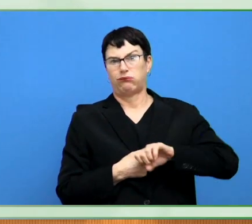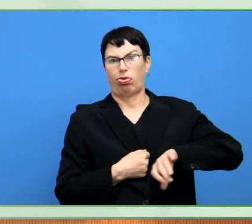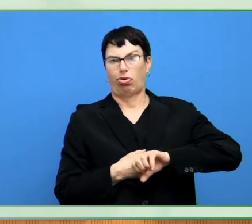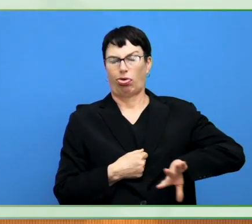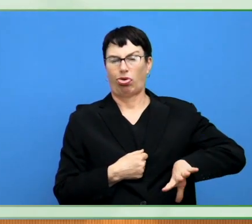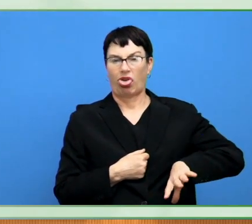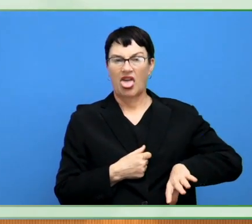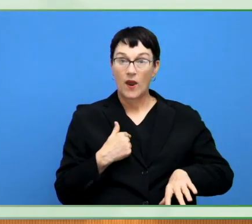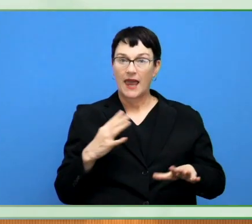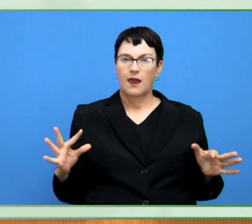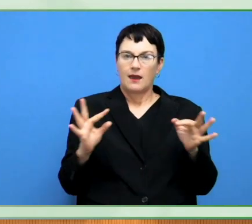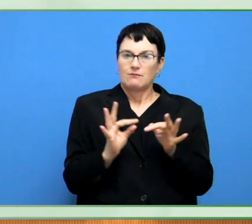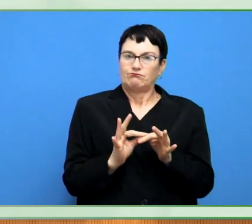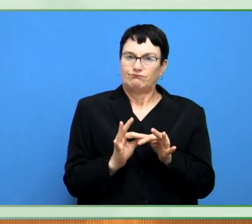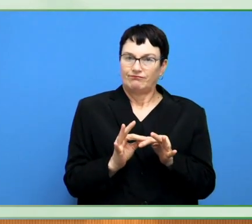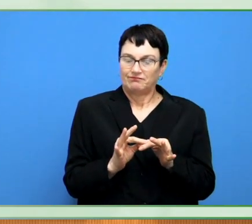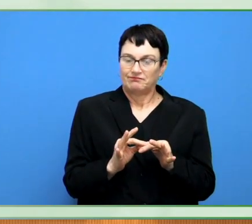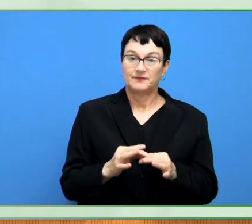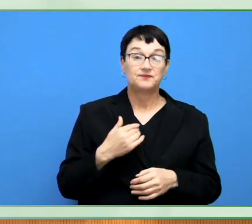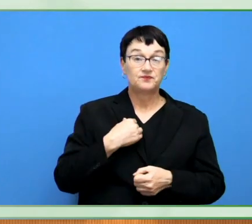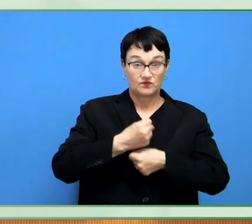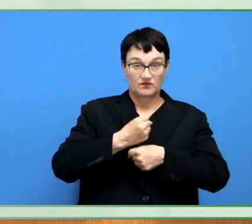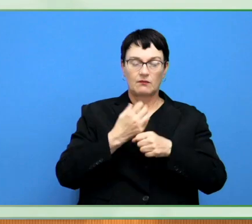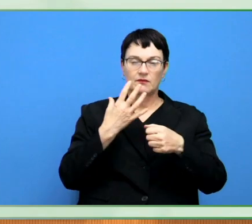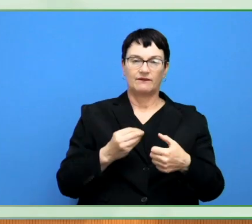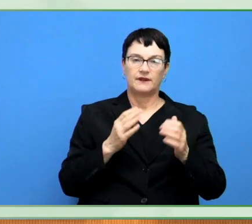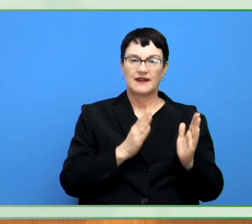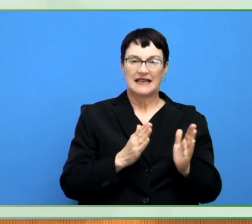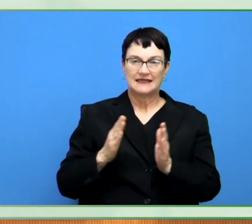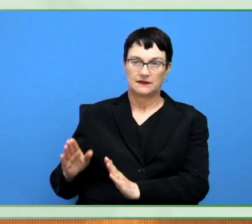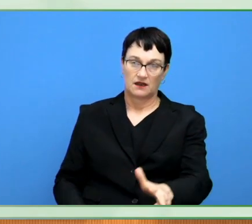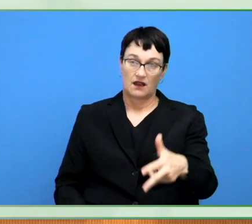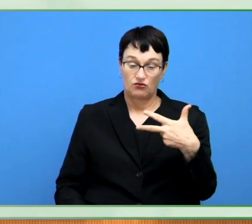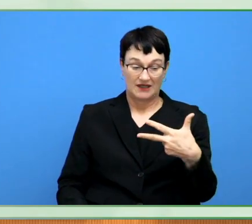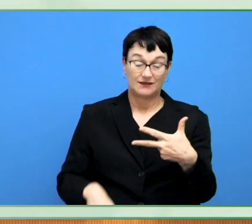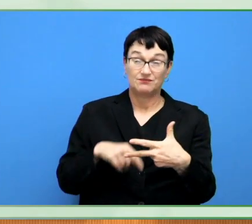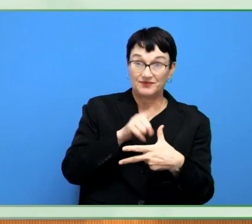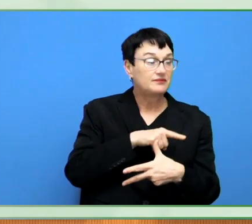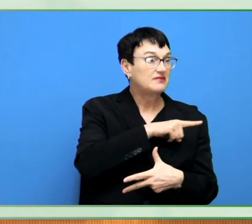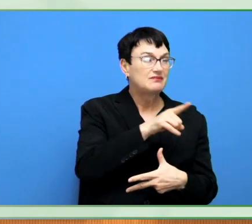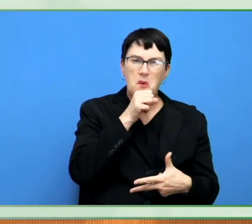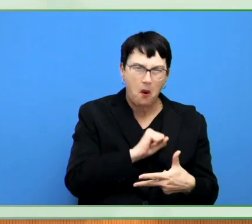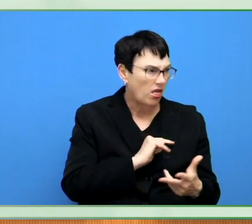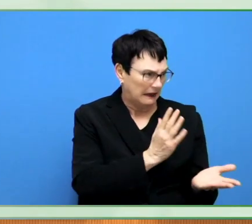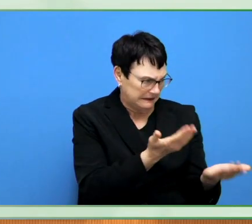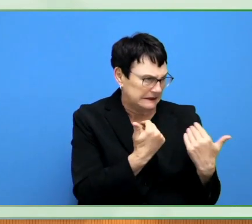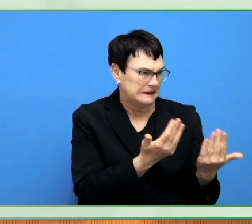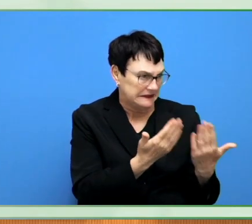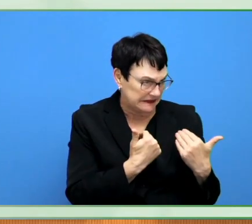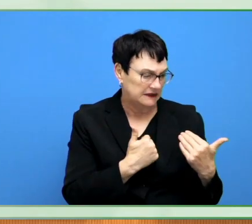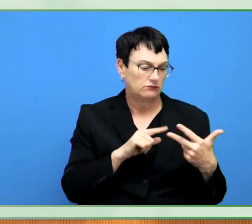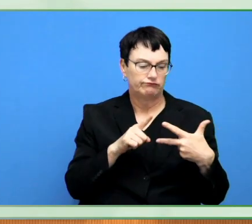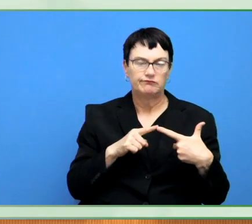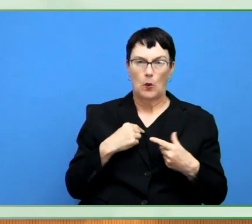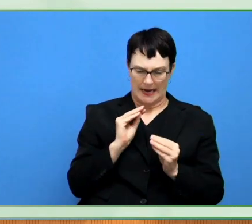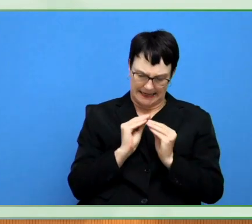is split into 3 major phases: the collection of that supply, the preparation of it, and the dispatching of it all